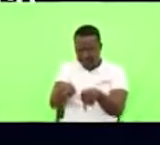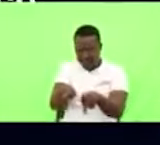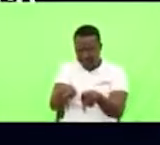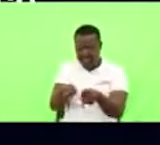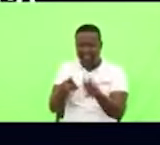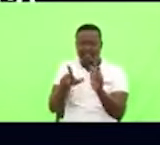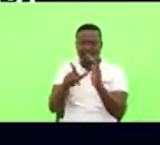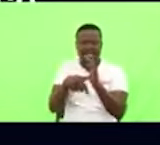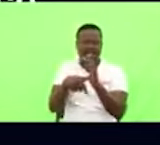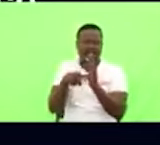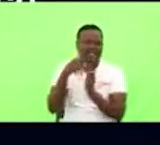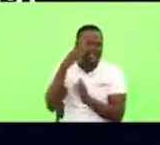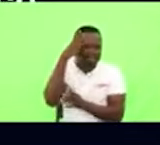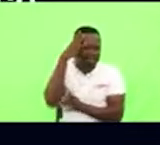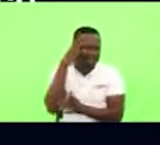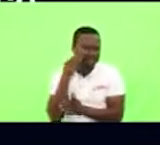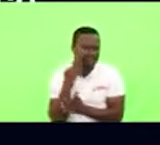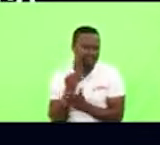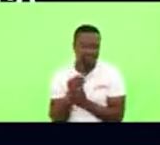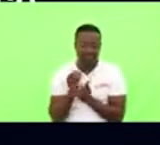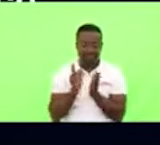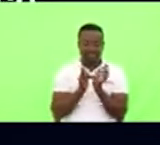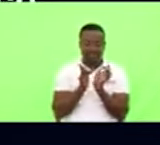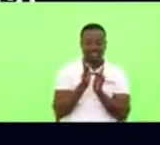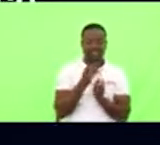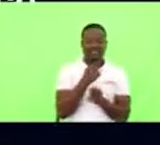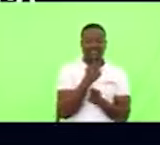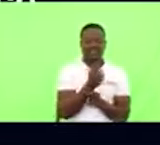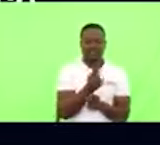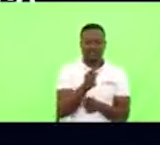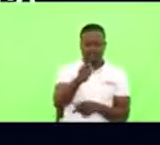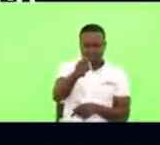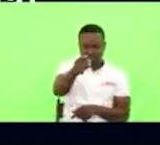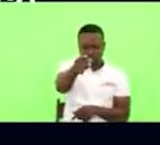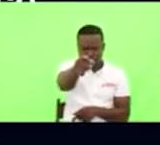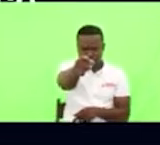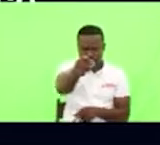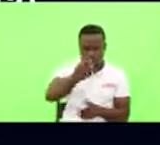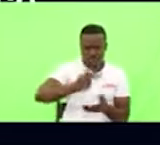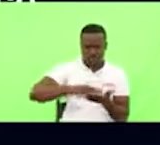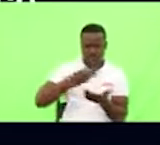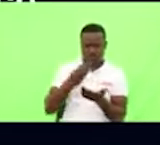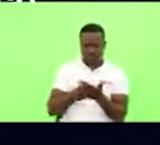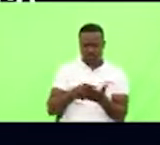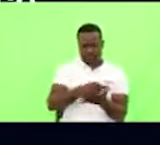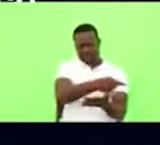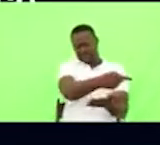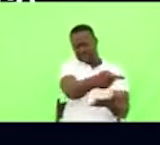experience. Jesus said, you are witnesses of this.